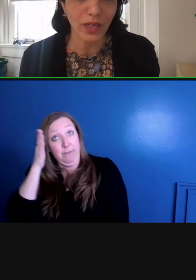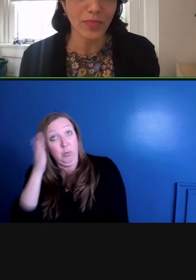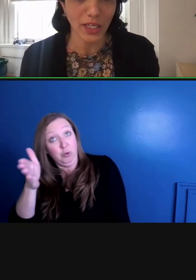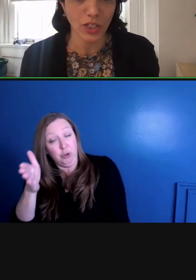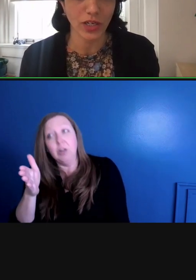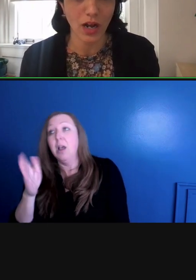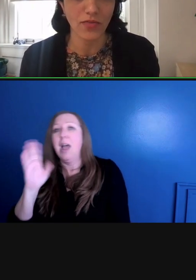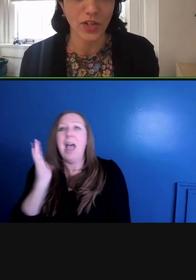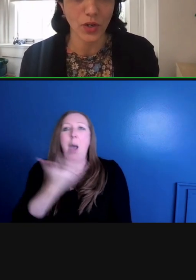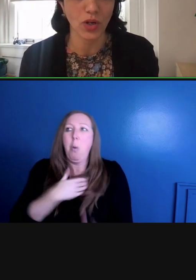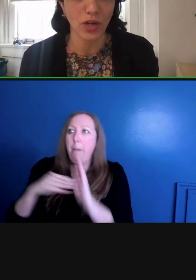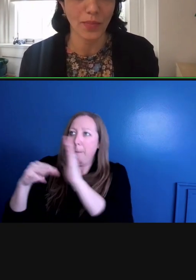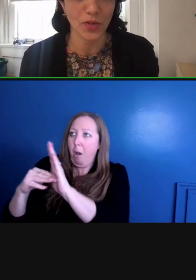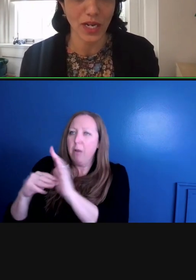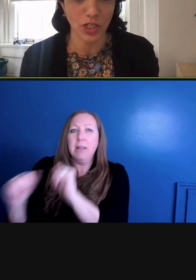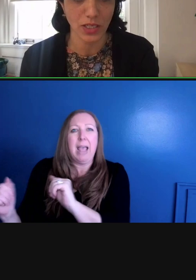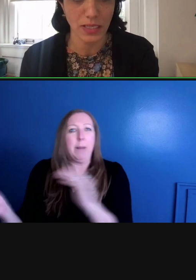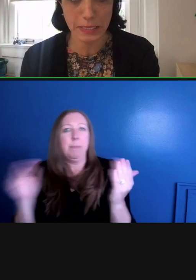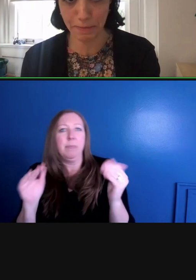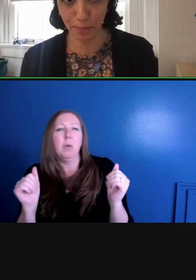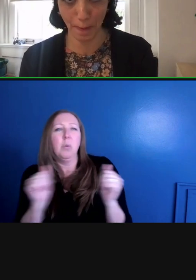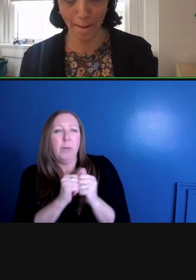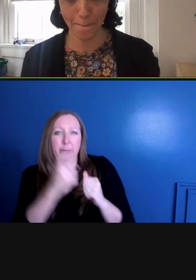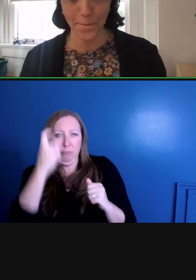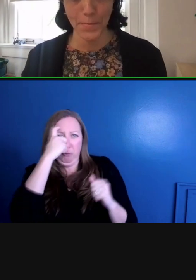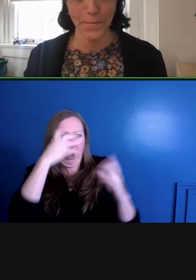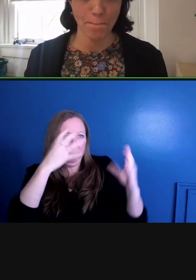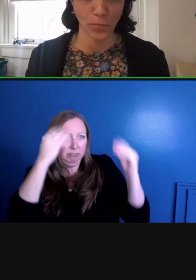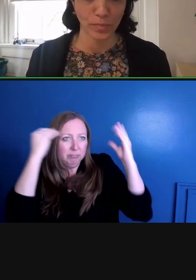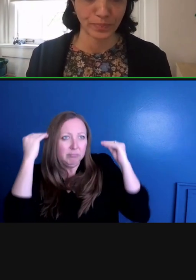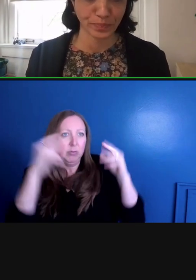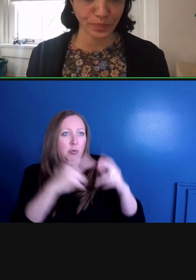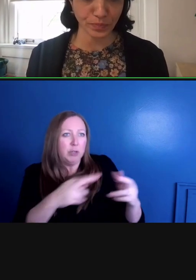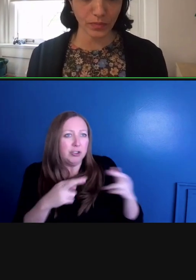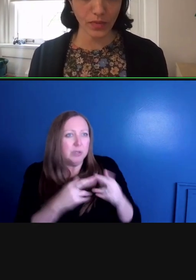more complete picture of the neural computations.